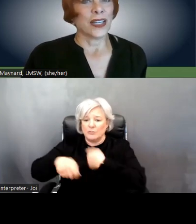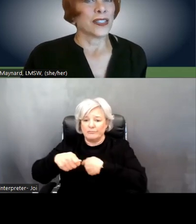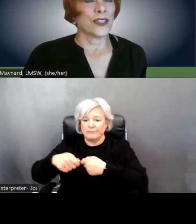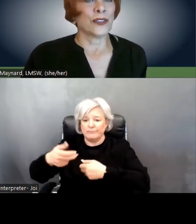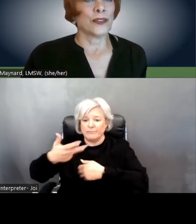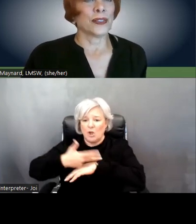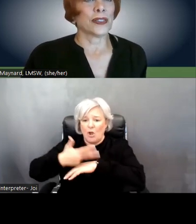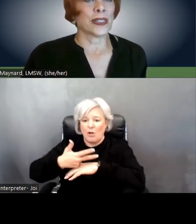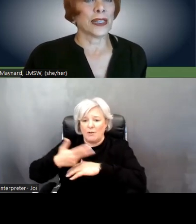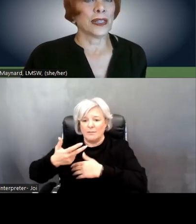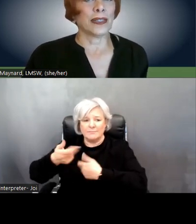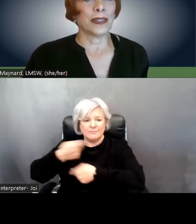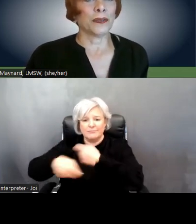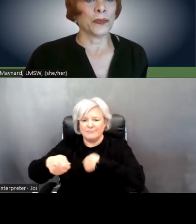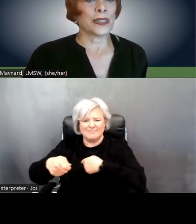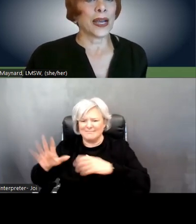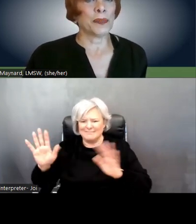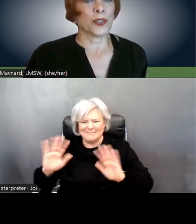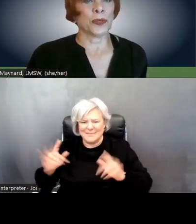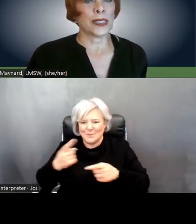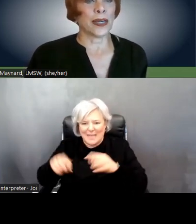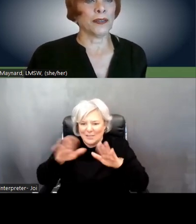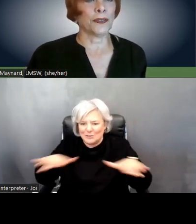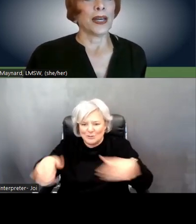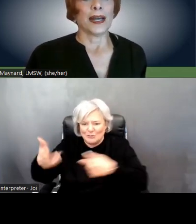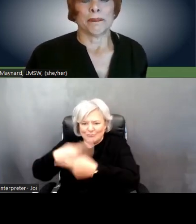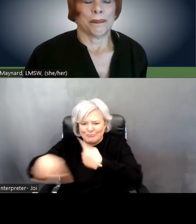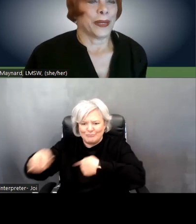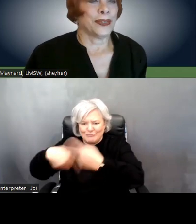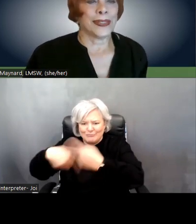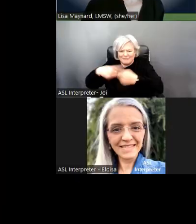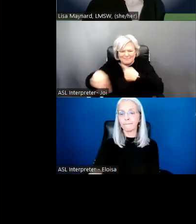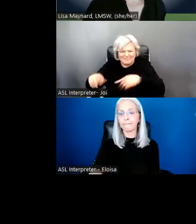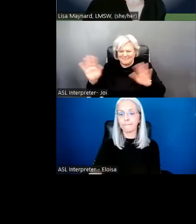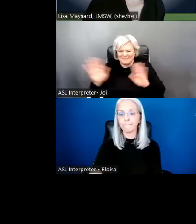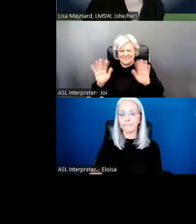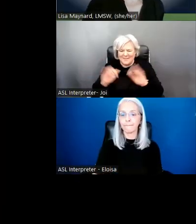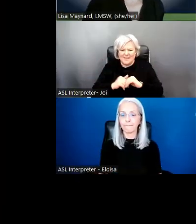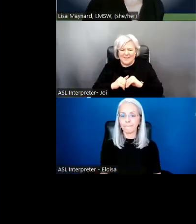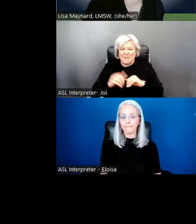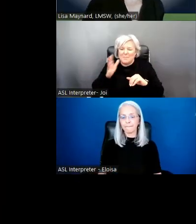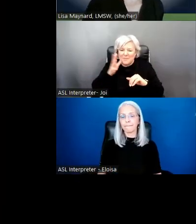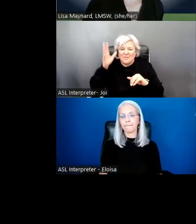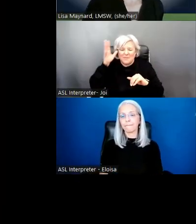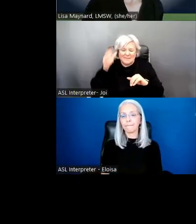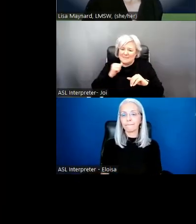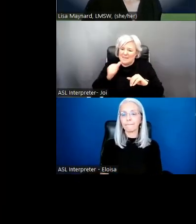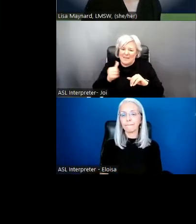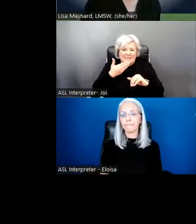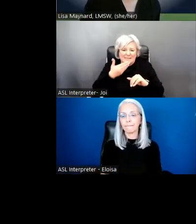there, to stick in it when times are really tough. Parenting is not easy, not for